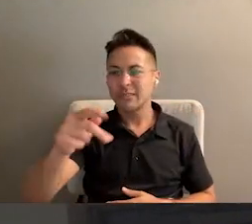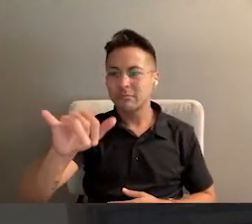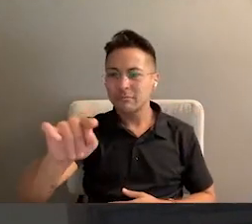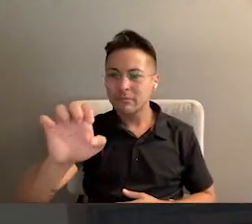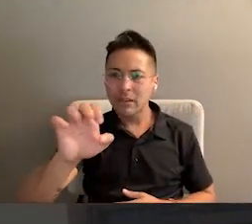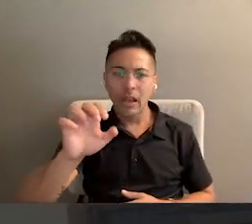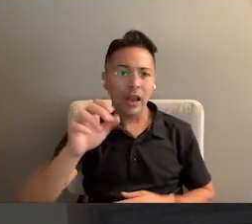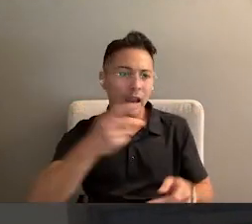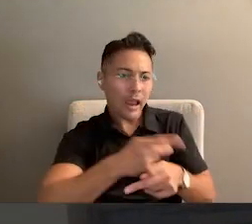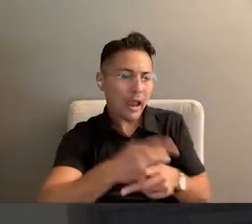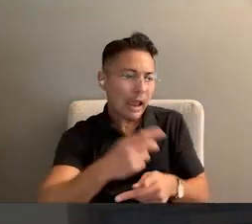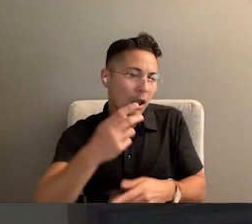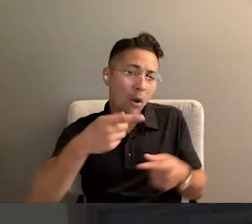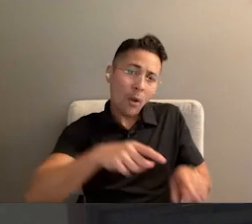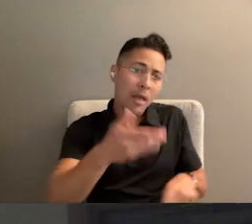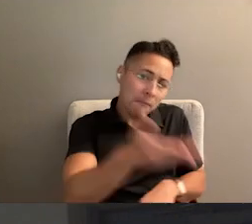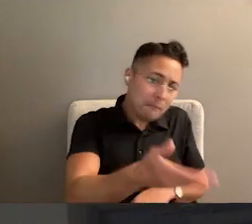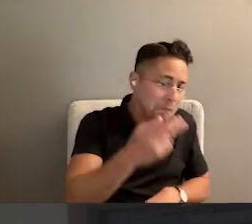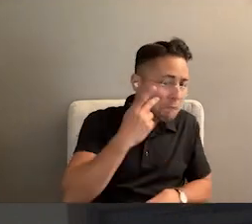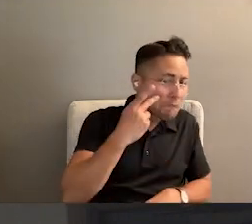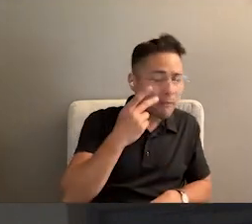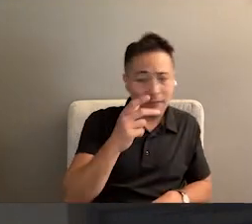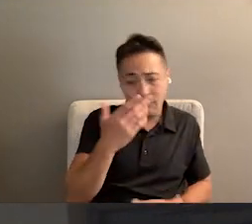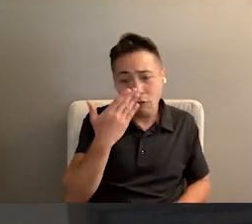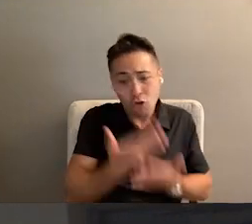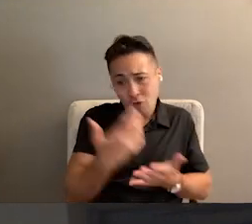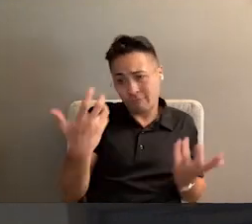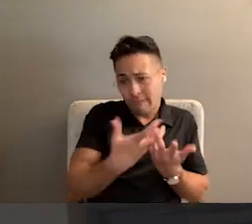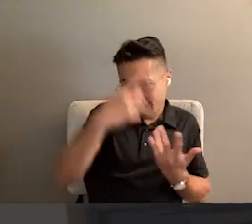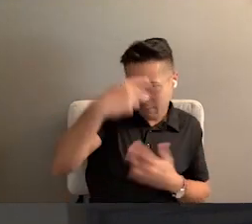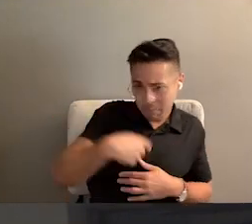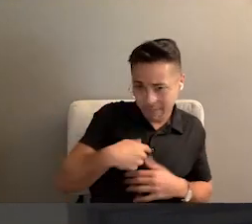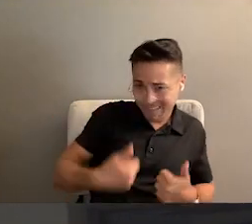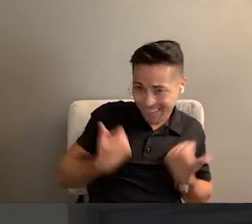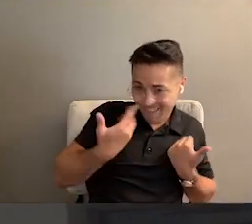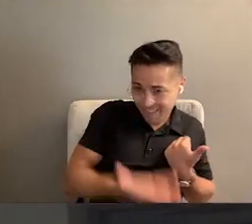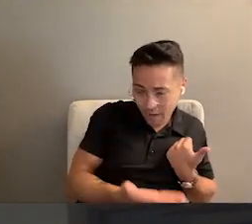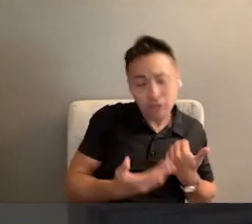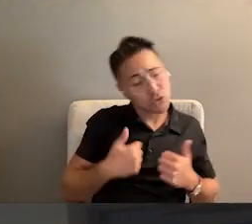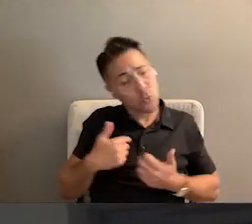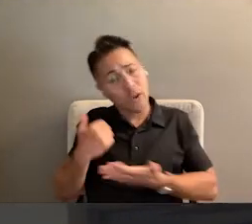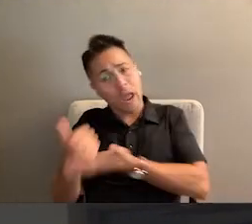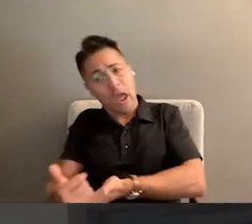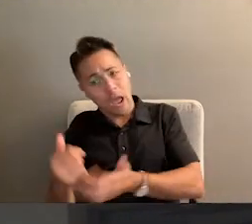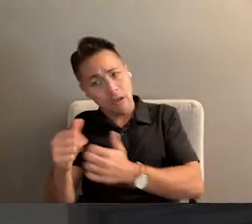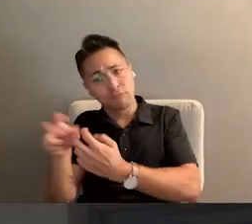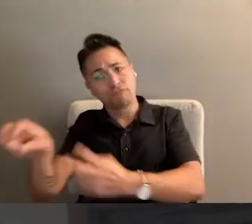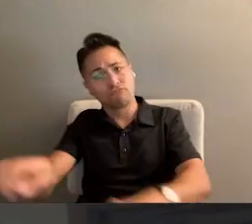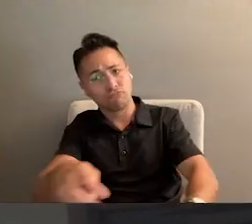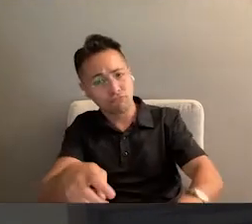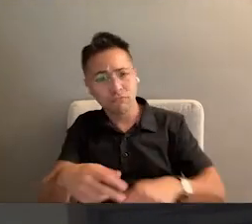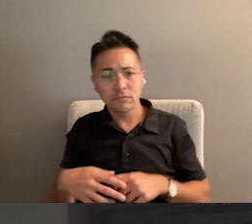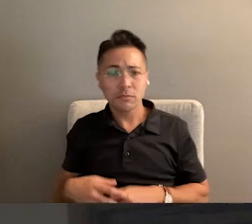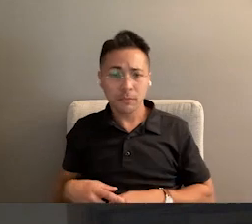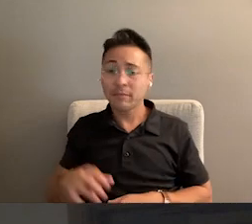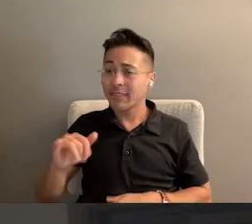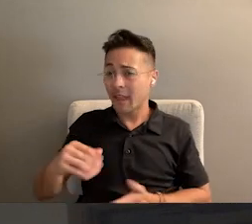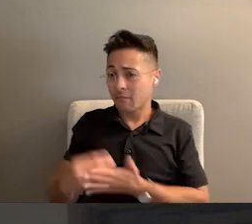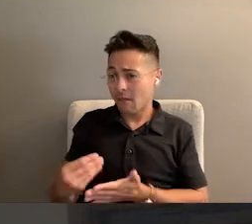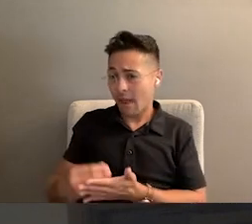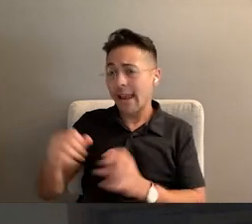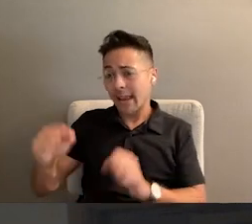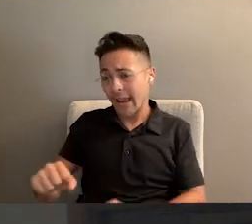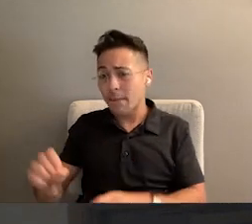for a week for respite care, and while I'm there, see if it's the right fit for me to live here too. All right, so we can help